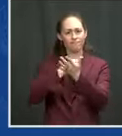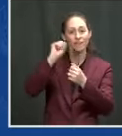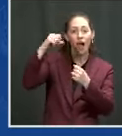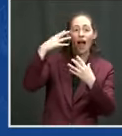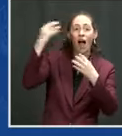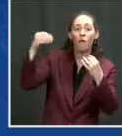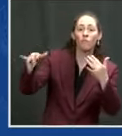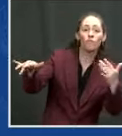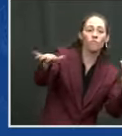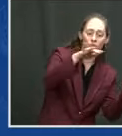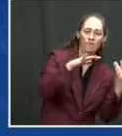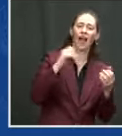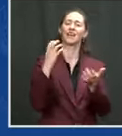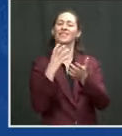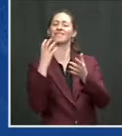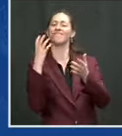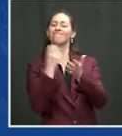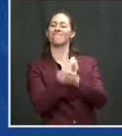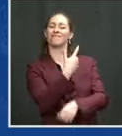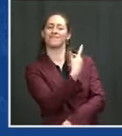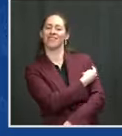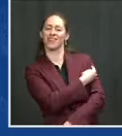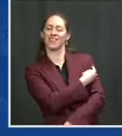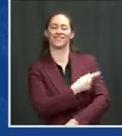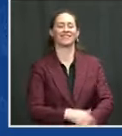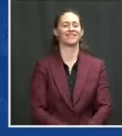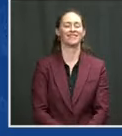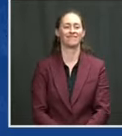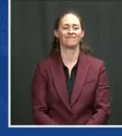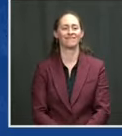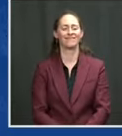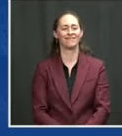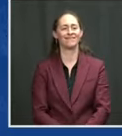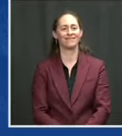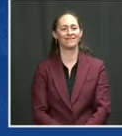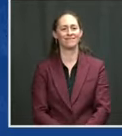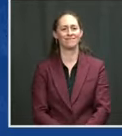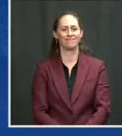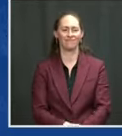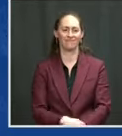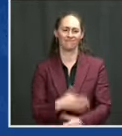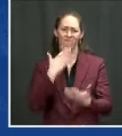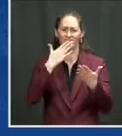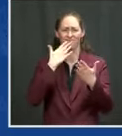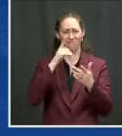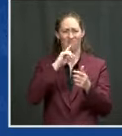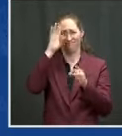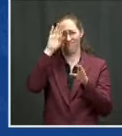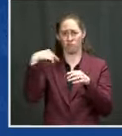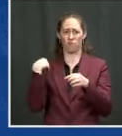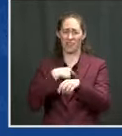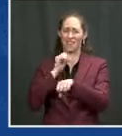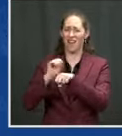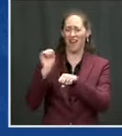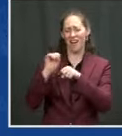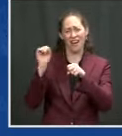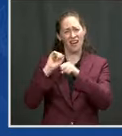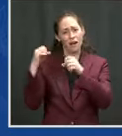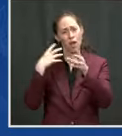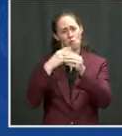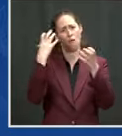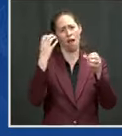President, for your support for all the states. Maine is doing everything we can to put this pandemic behind us. We're giving it our